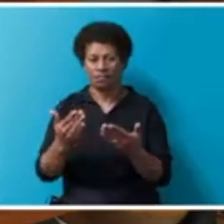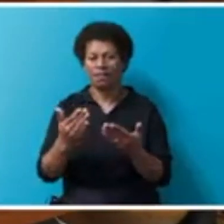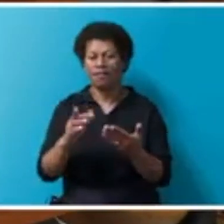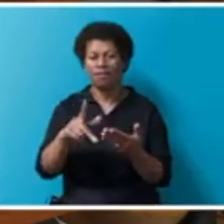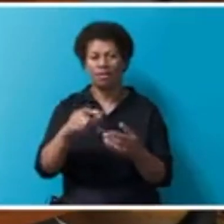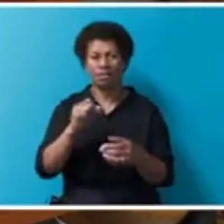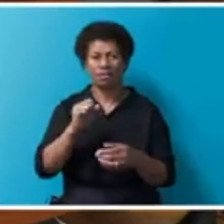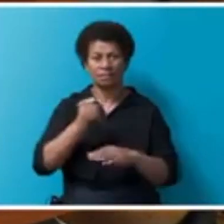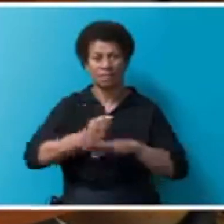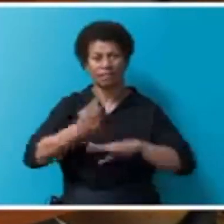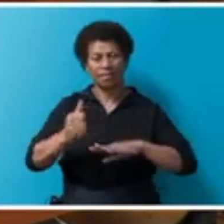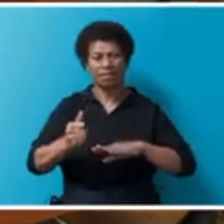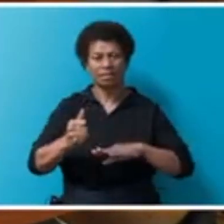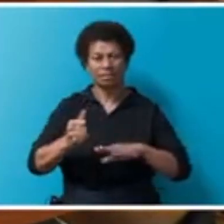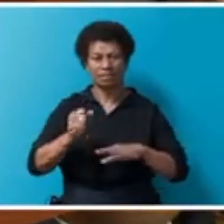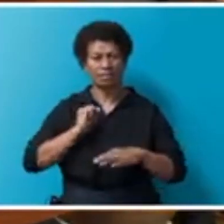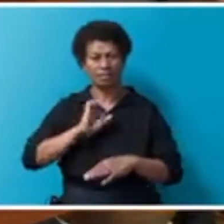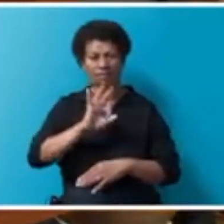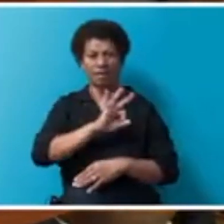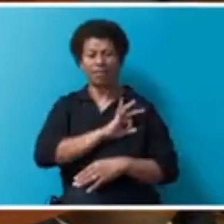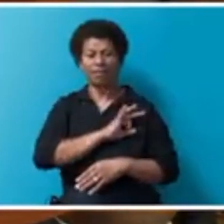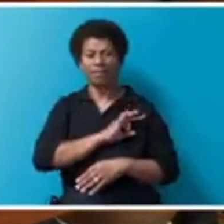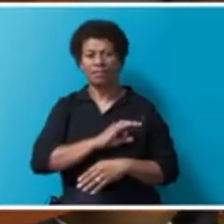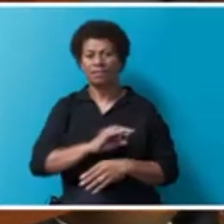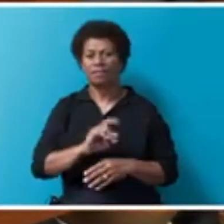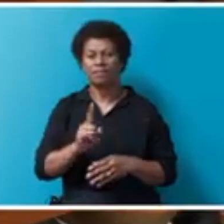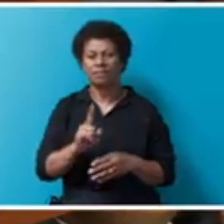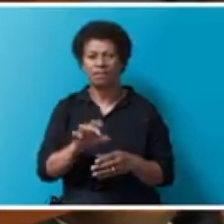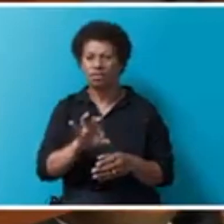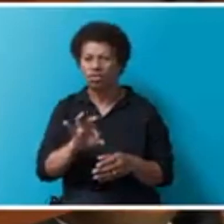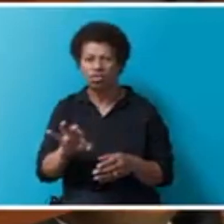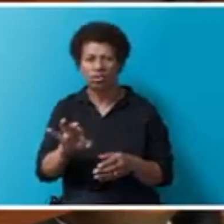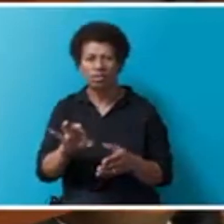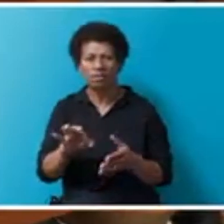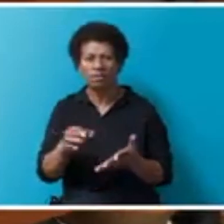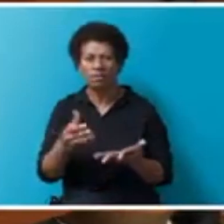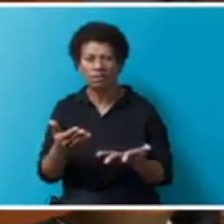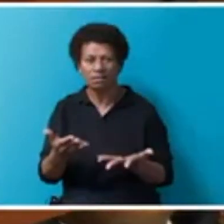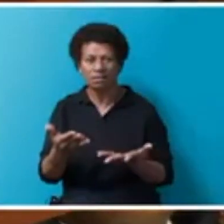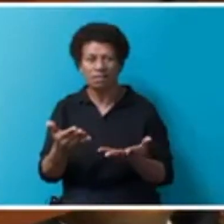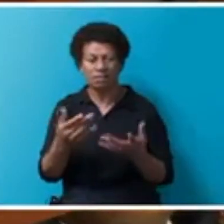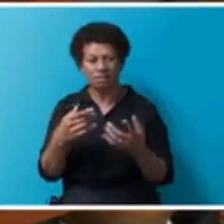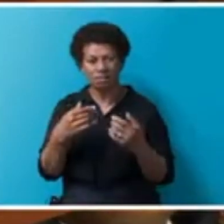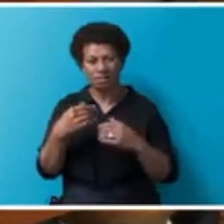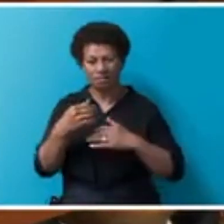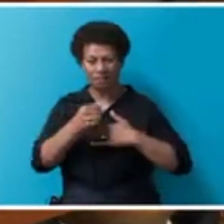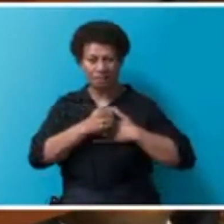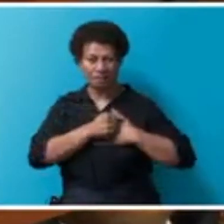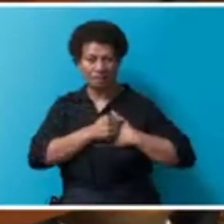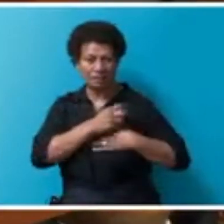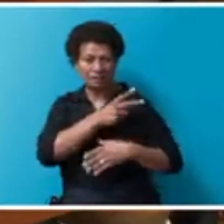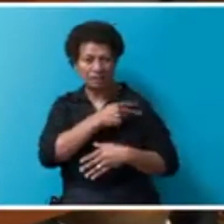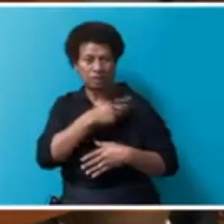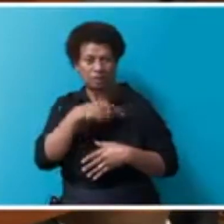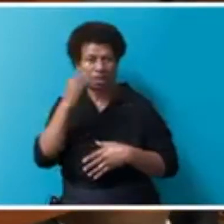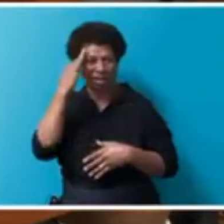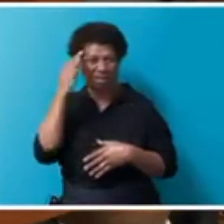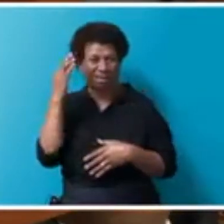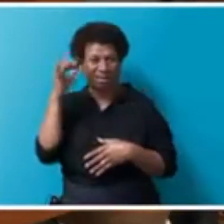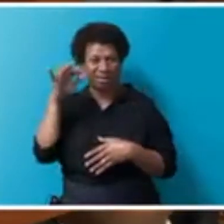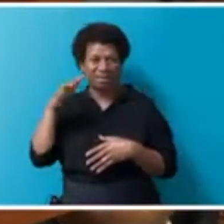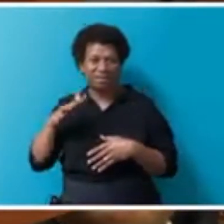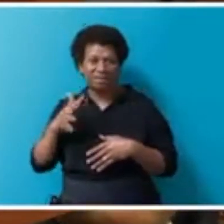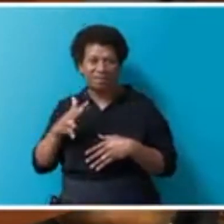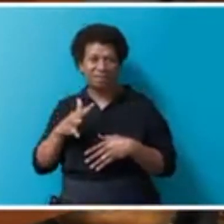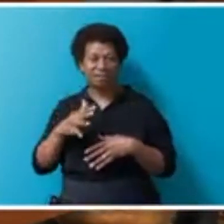servants, giving the civil servants a sense of insecurity and serious anxiety. There are numerous examples of contracts not